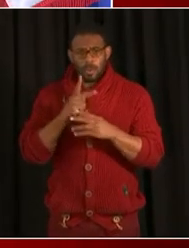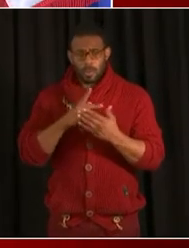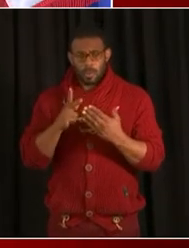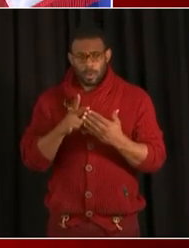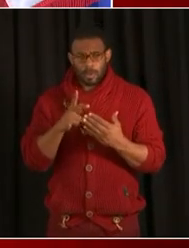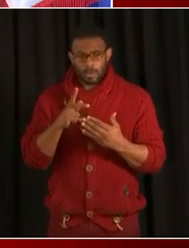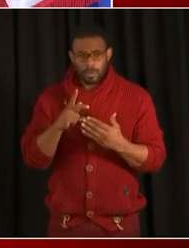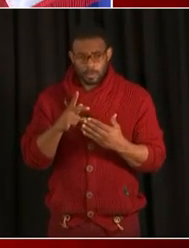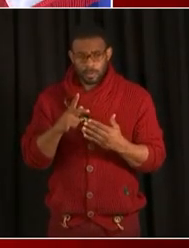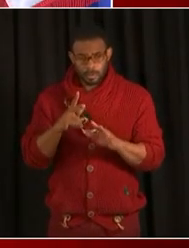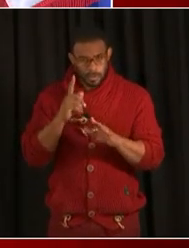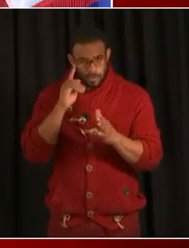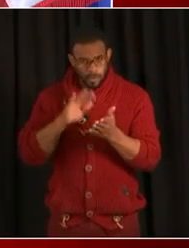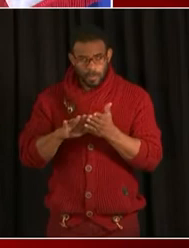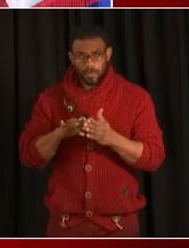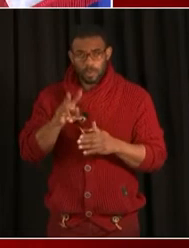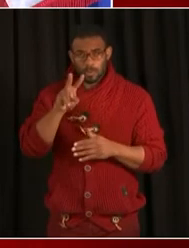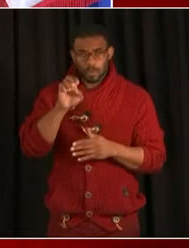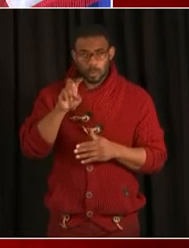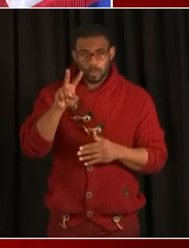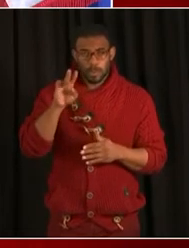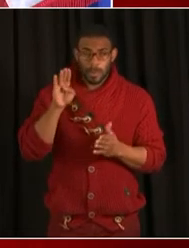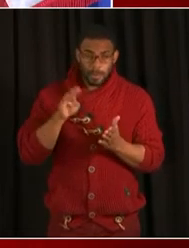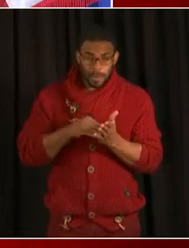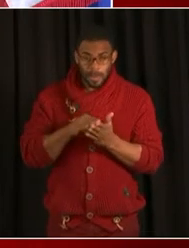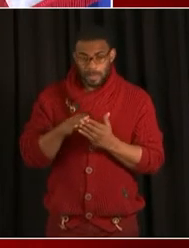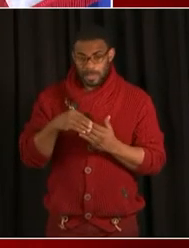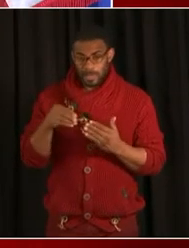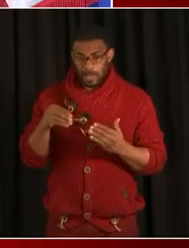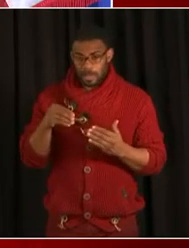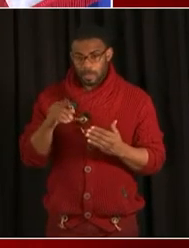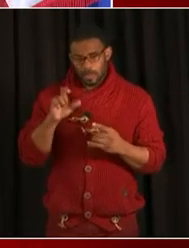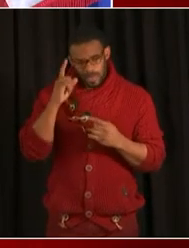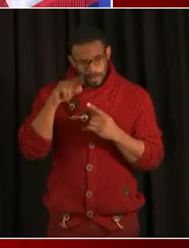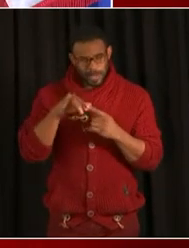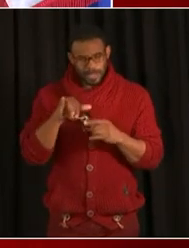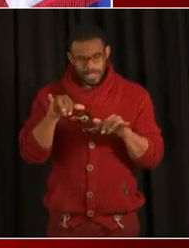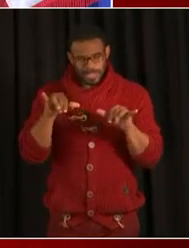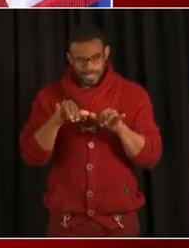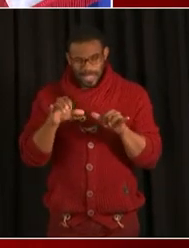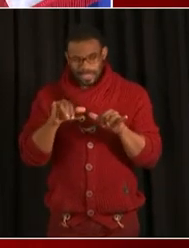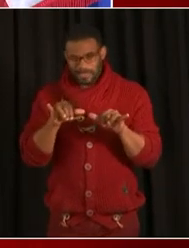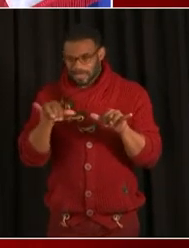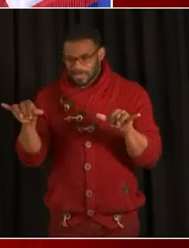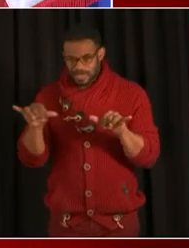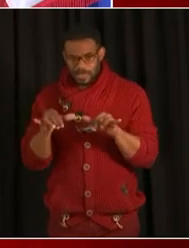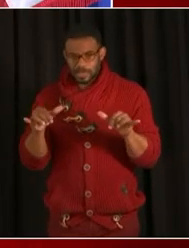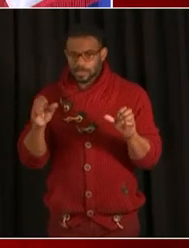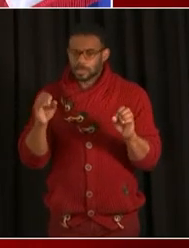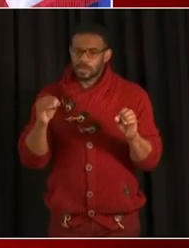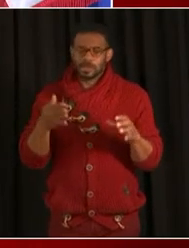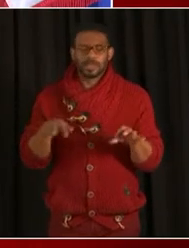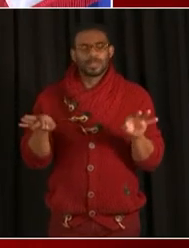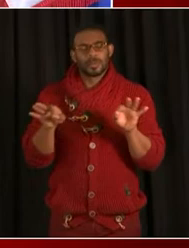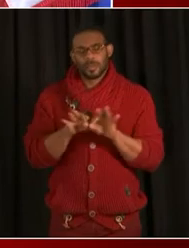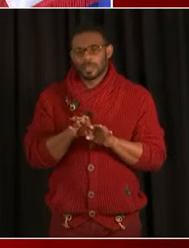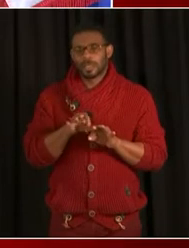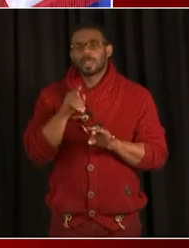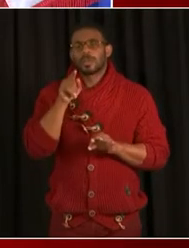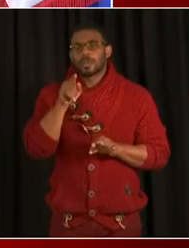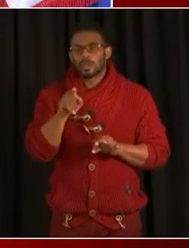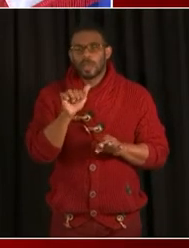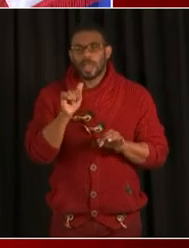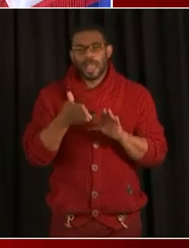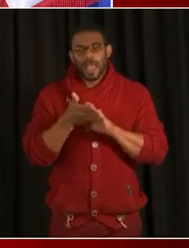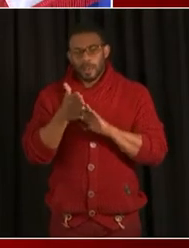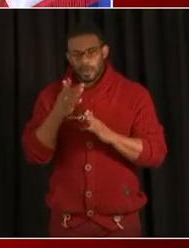program, but it's forgivable, $2.2 billion. So when you think about the size and the scale, it's so important